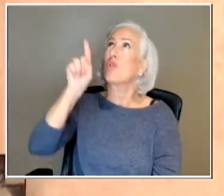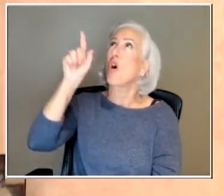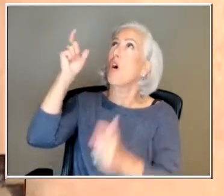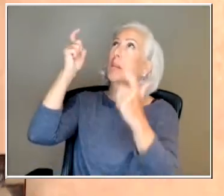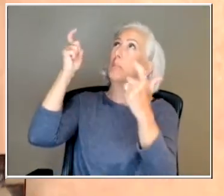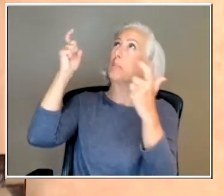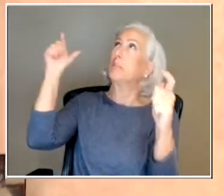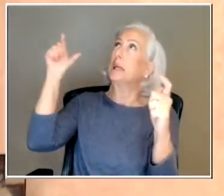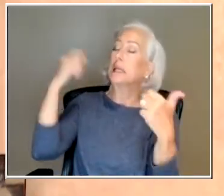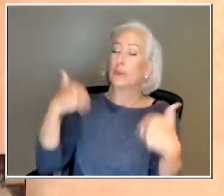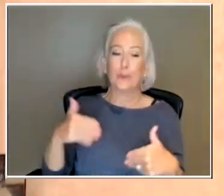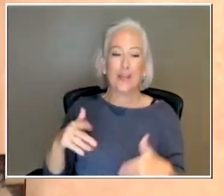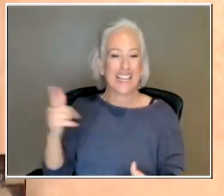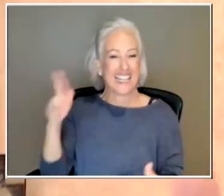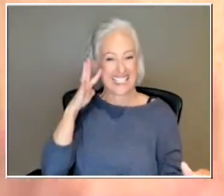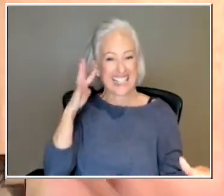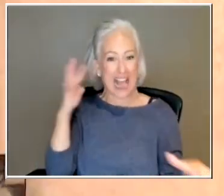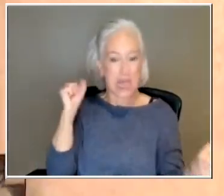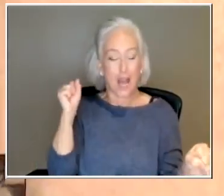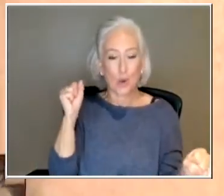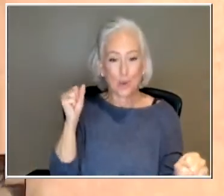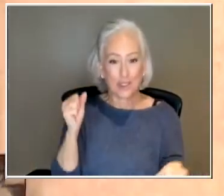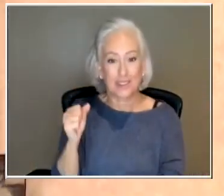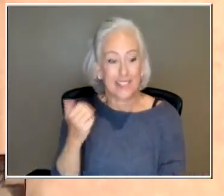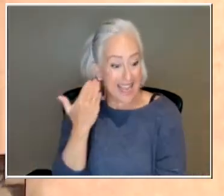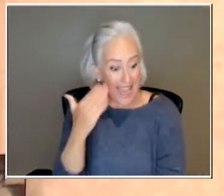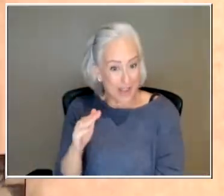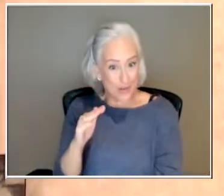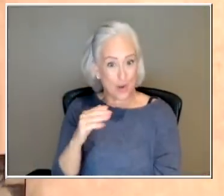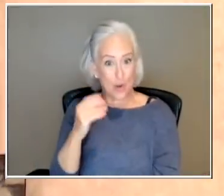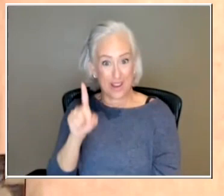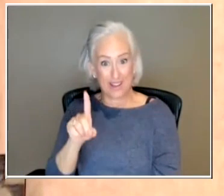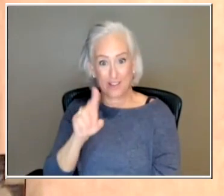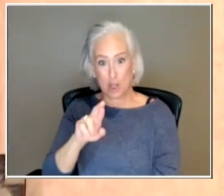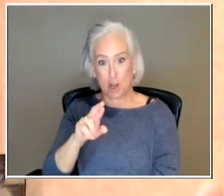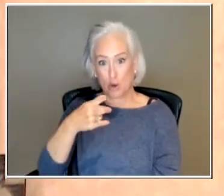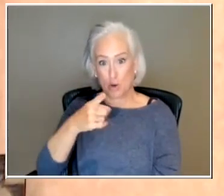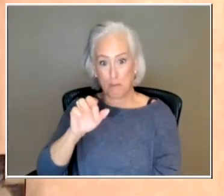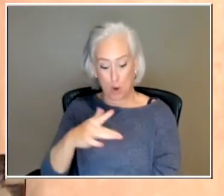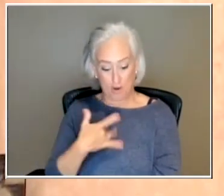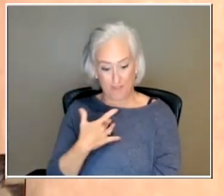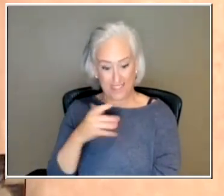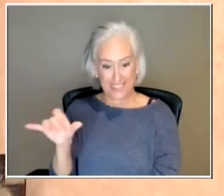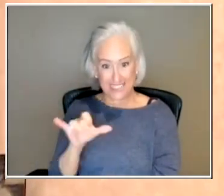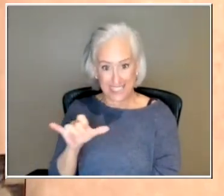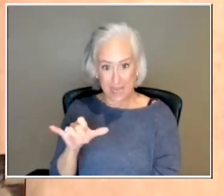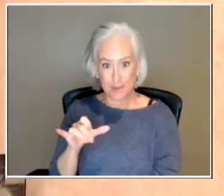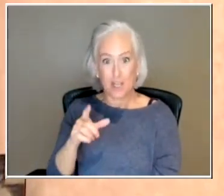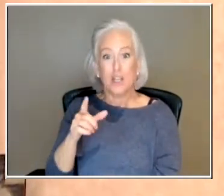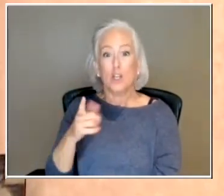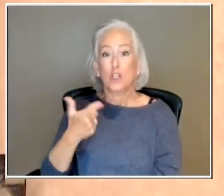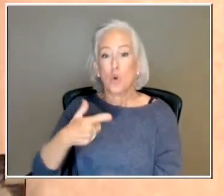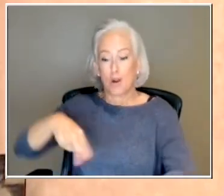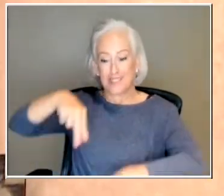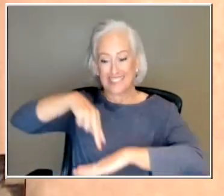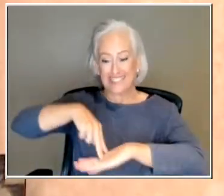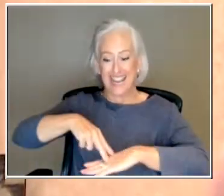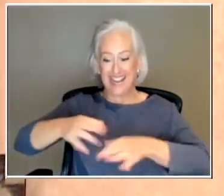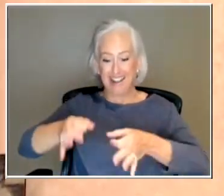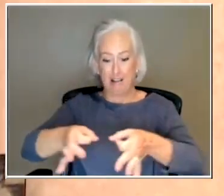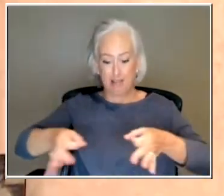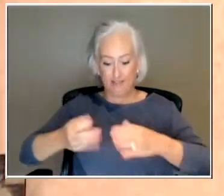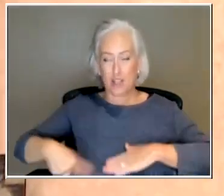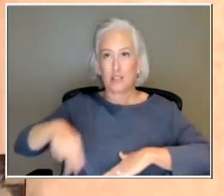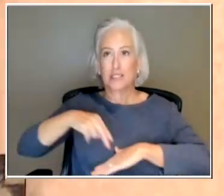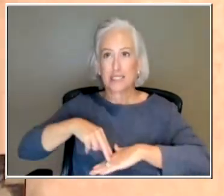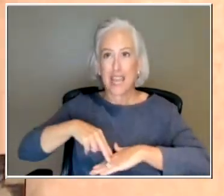is on the field. I don't know if Dr. Parker felt the same way, but you're down on that field and you can barely hear yourself think. And then we head out on halftime and do